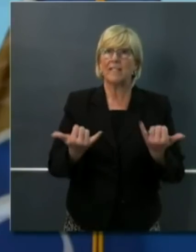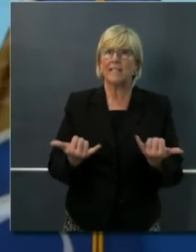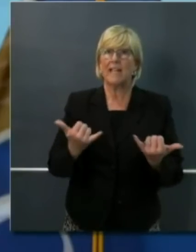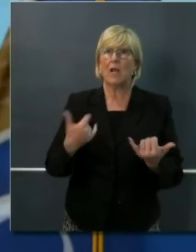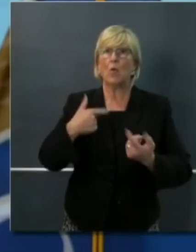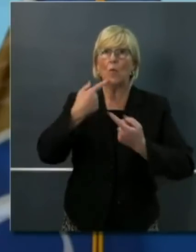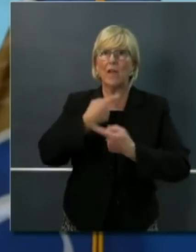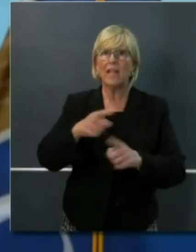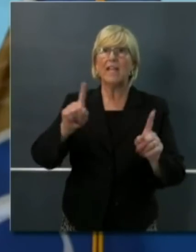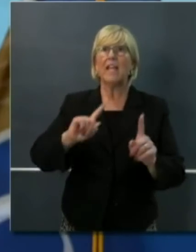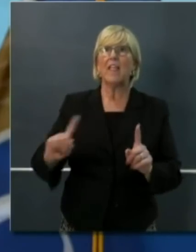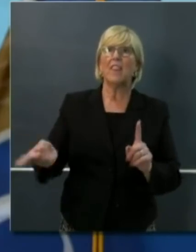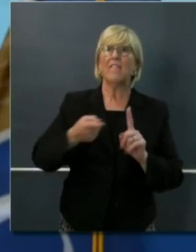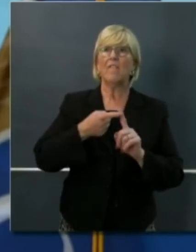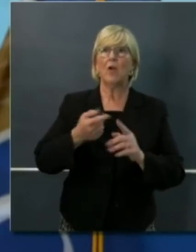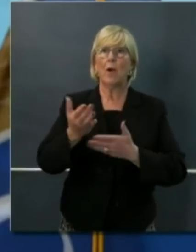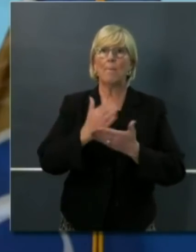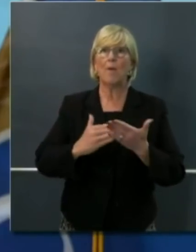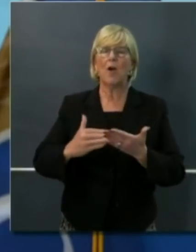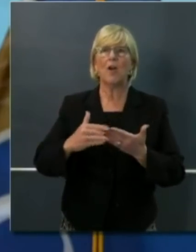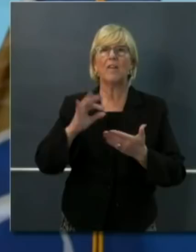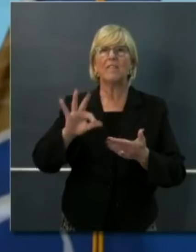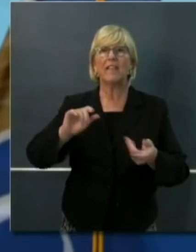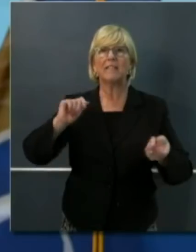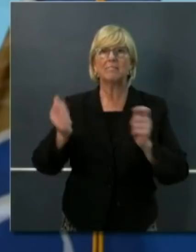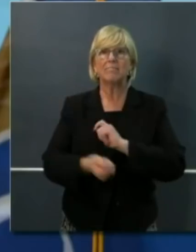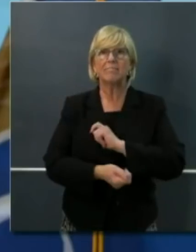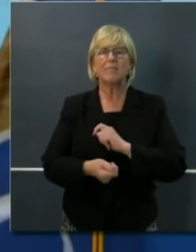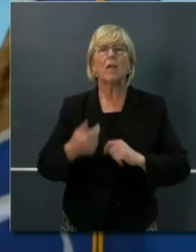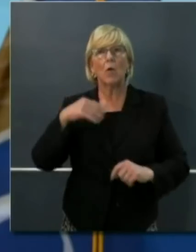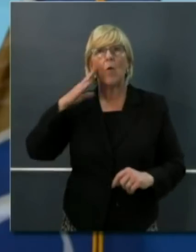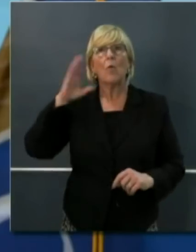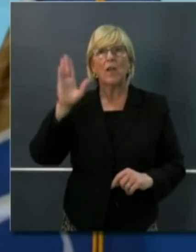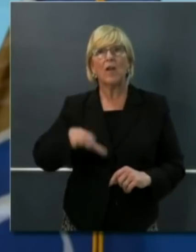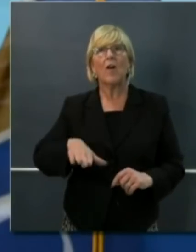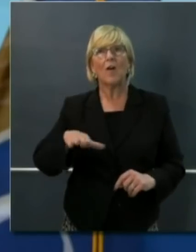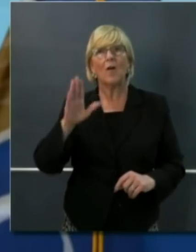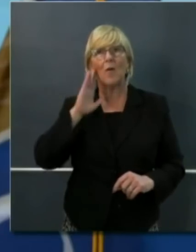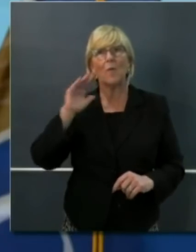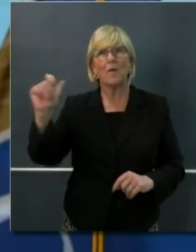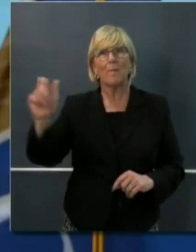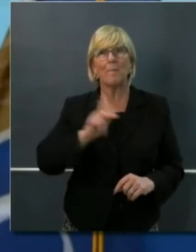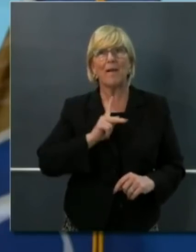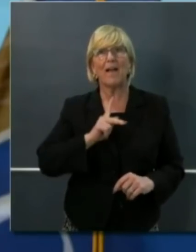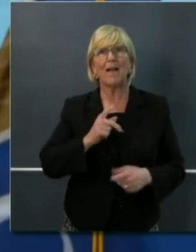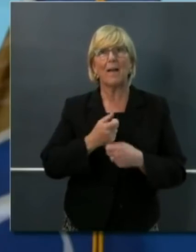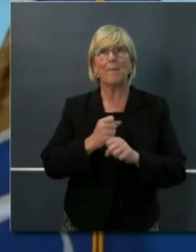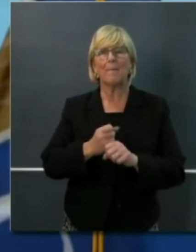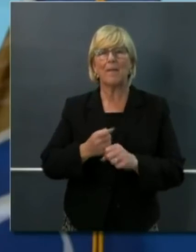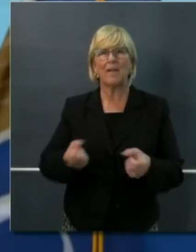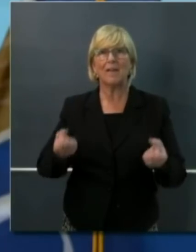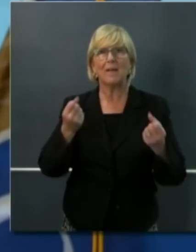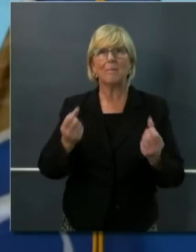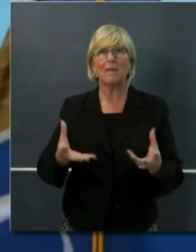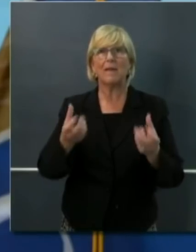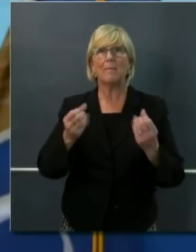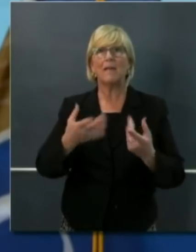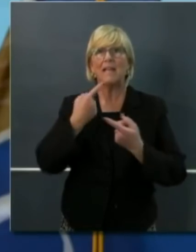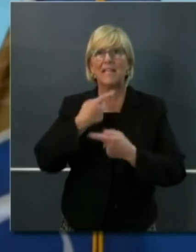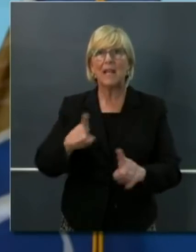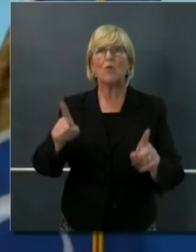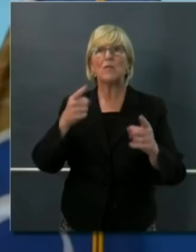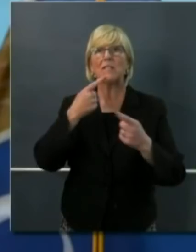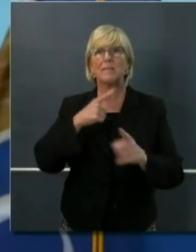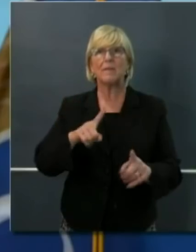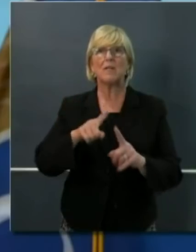we announced the first phase of modification. No, we will be back making many subsequent announcements, many that will